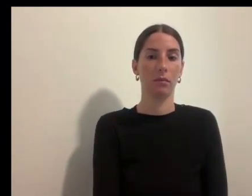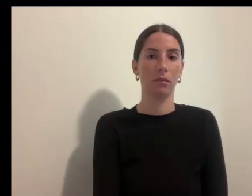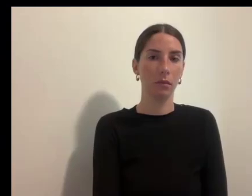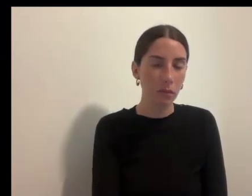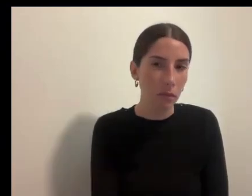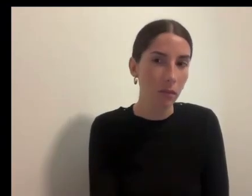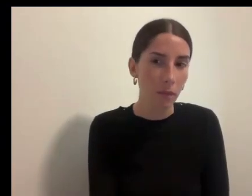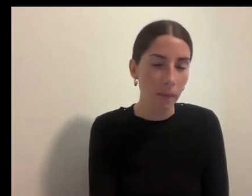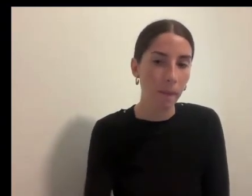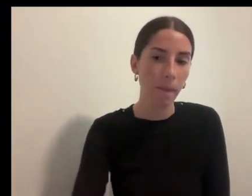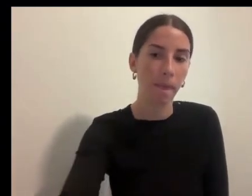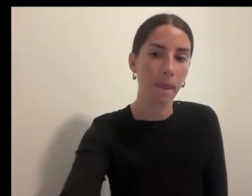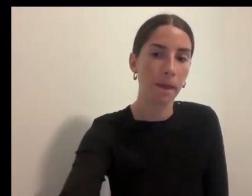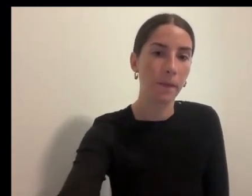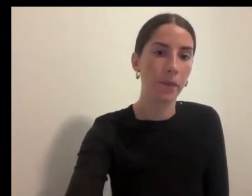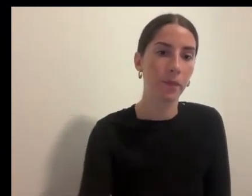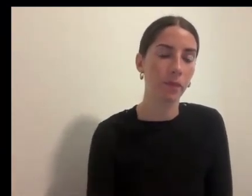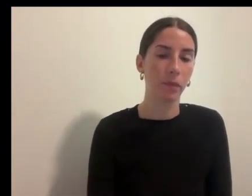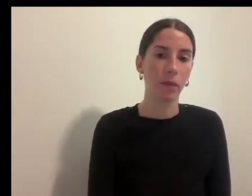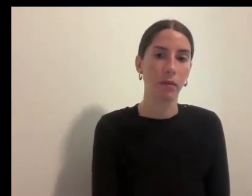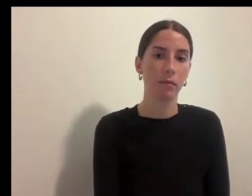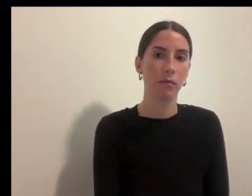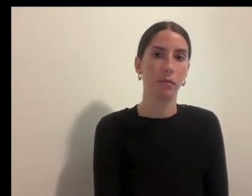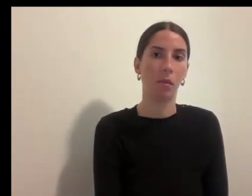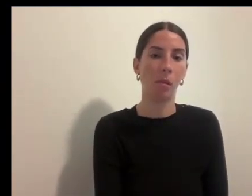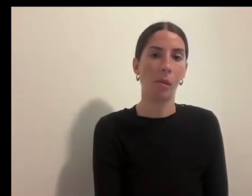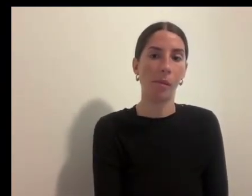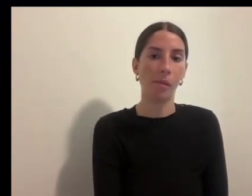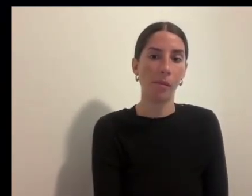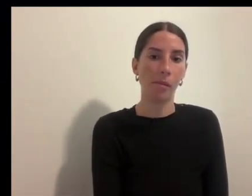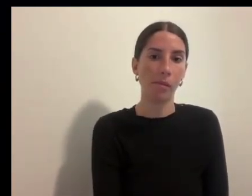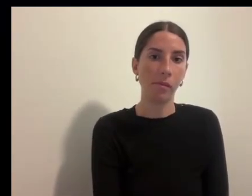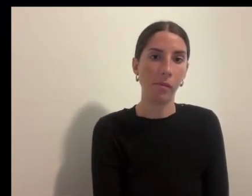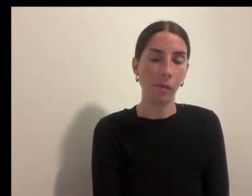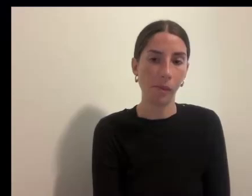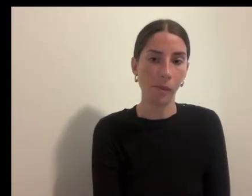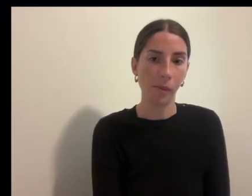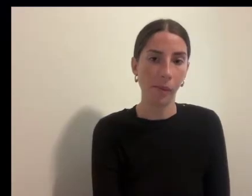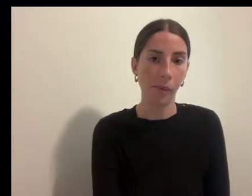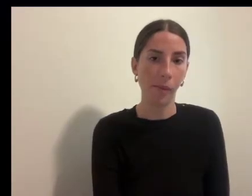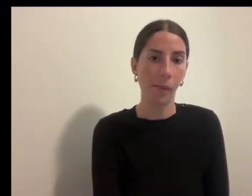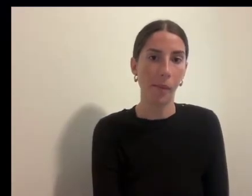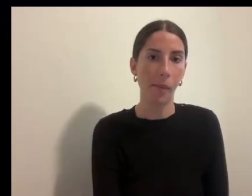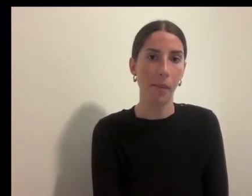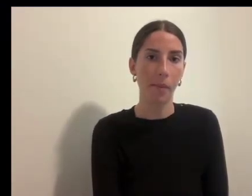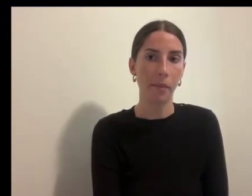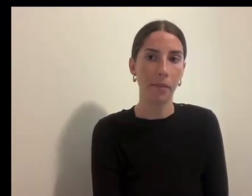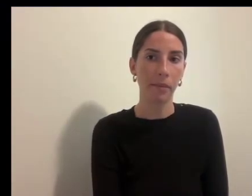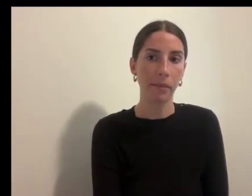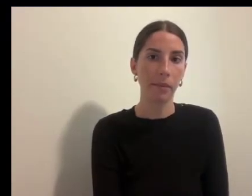stromal tumor is in the muscularis propria. In the past, there was a big problem with KIT staining